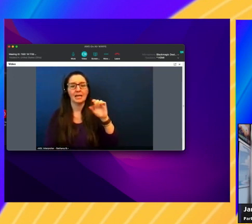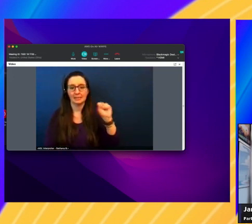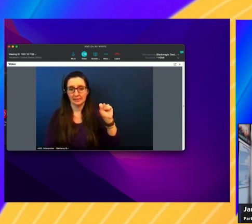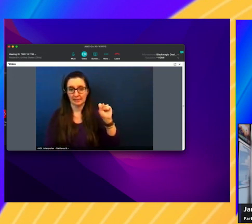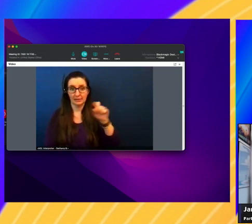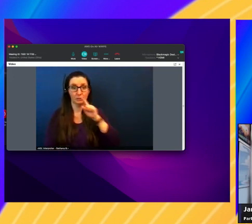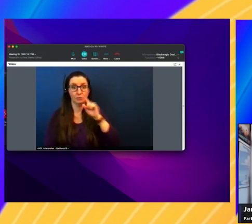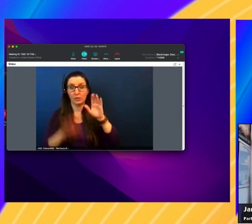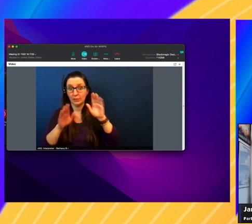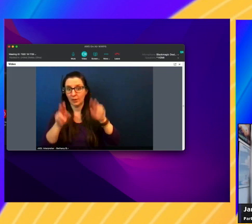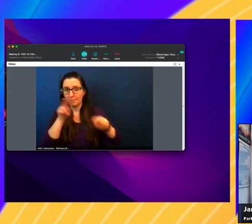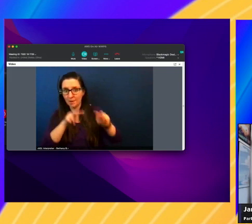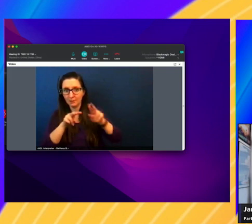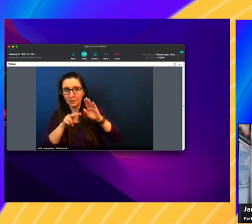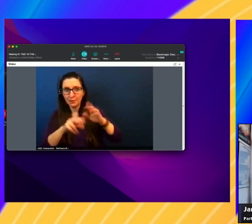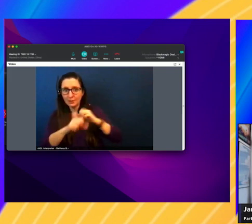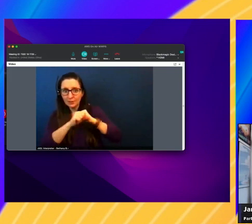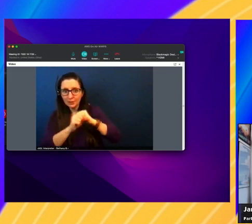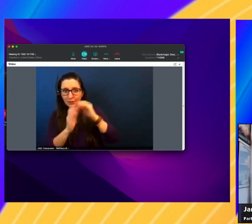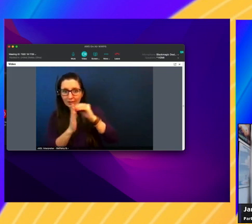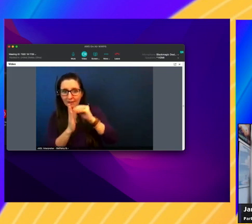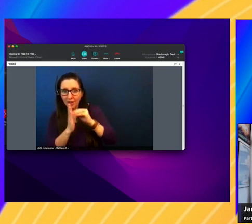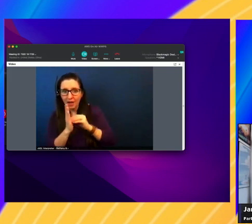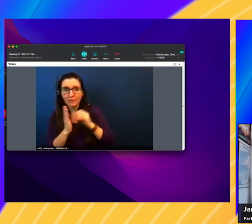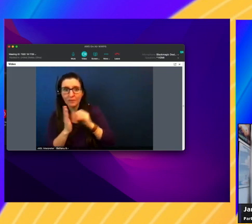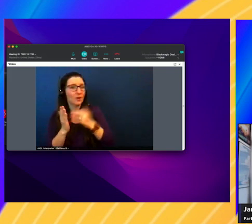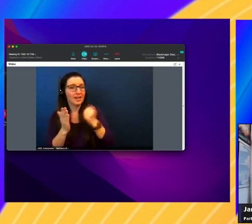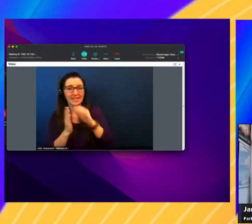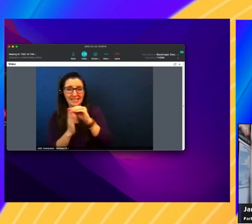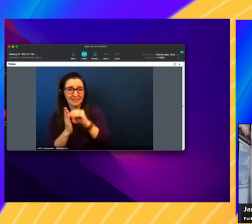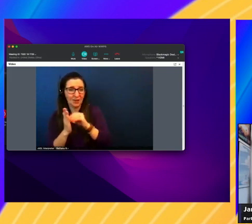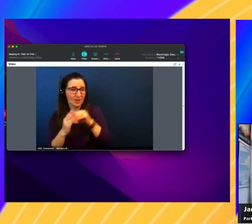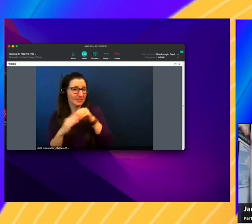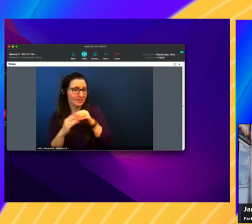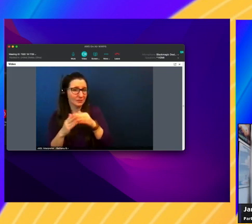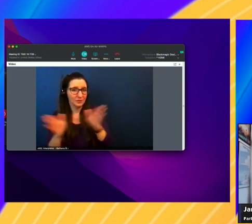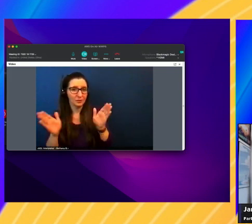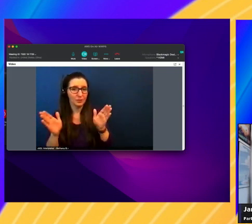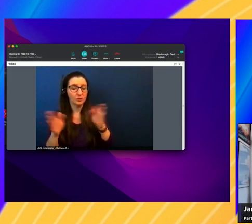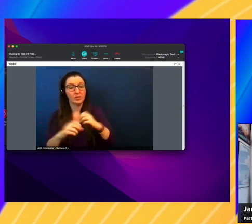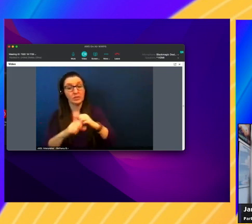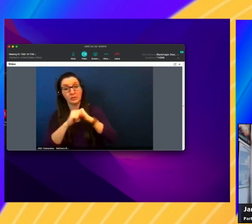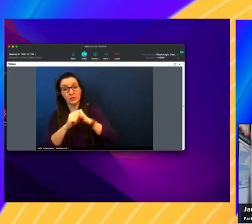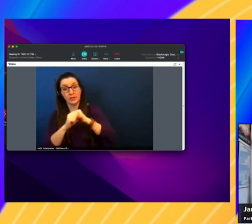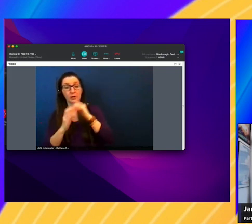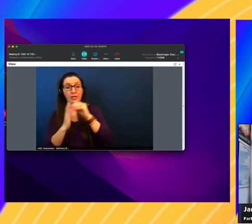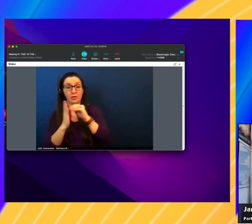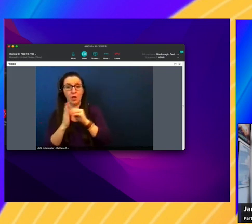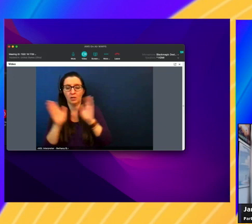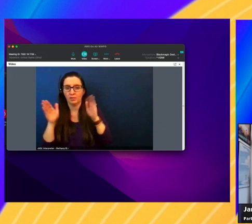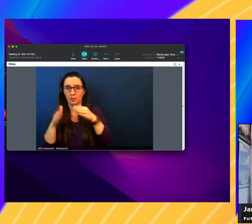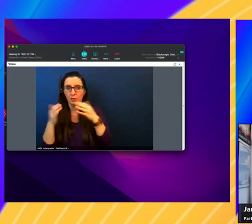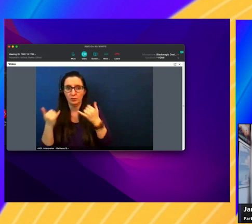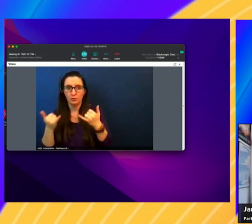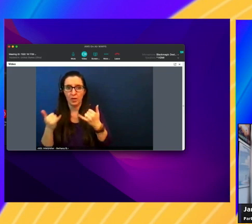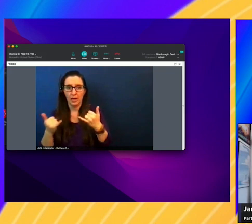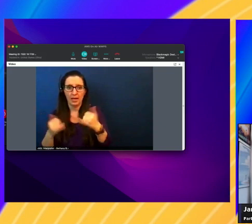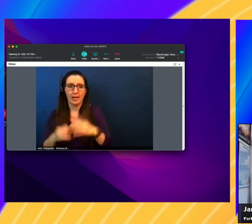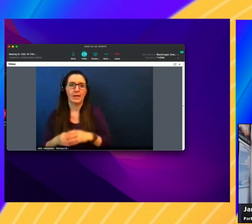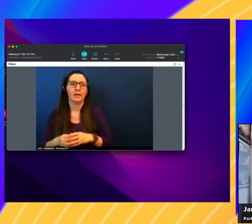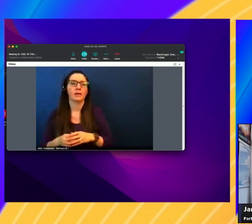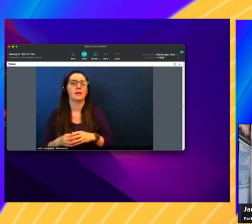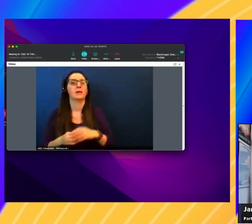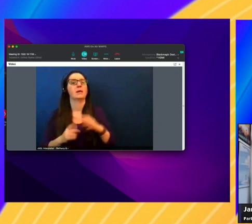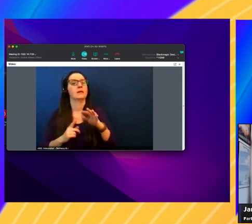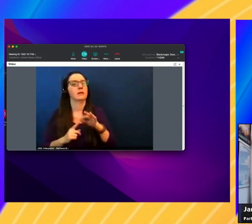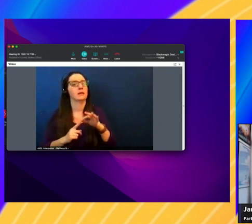your security logs or any logs in general, but security focused today. And so they have custom rules within